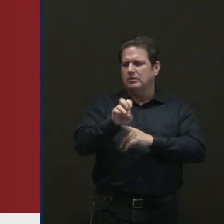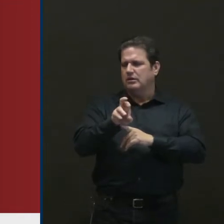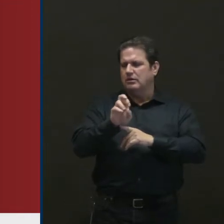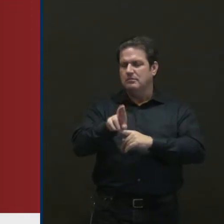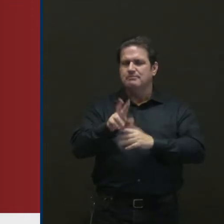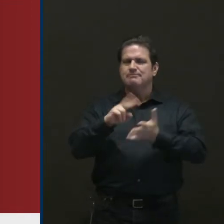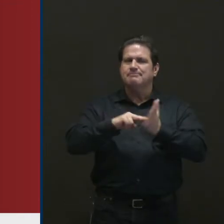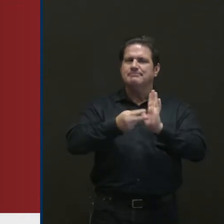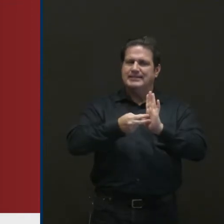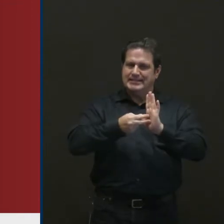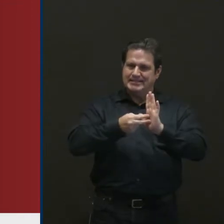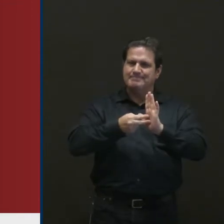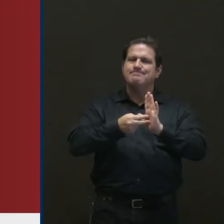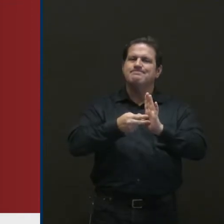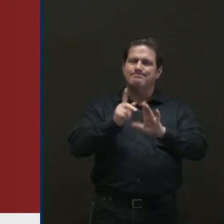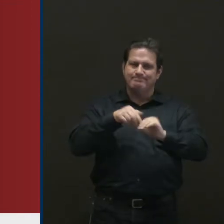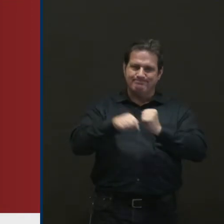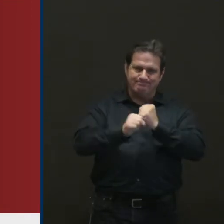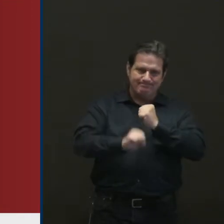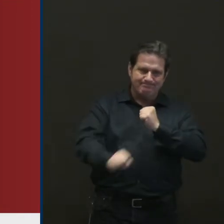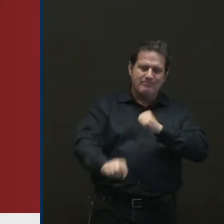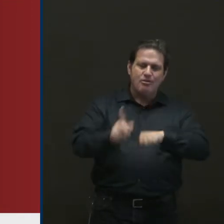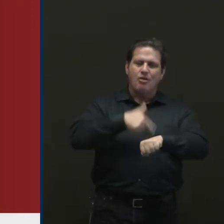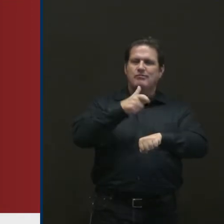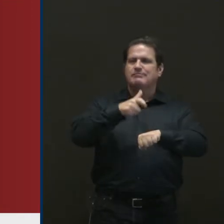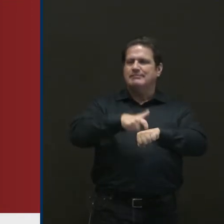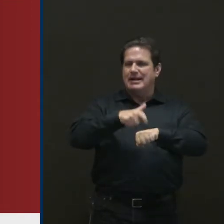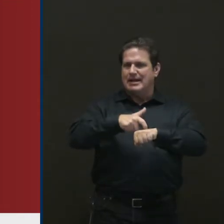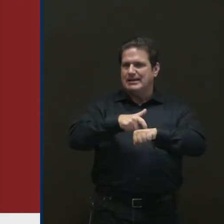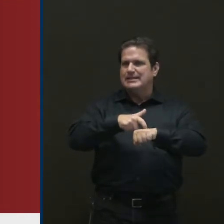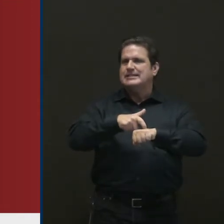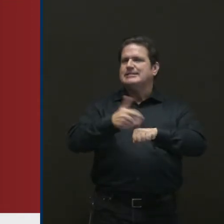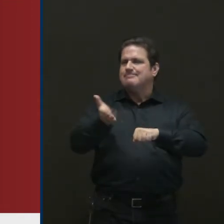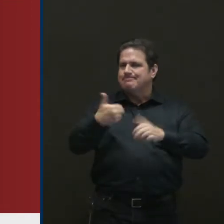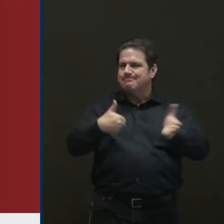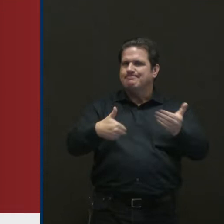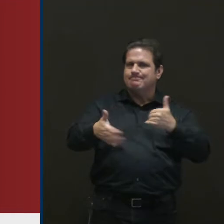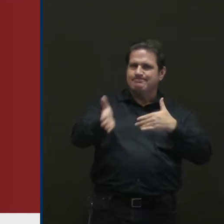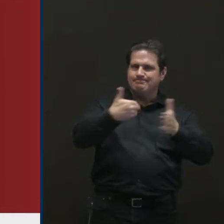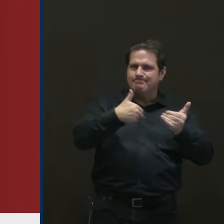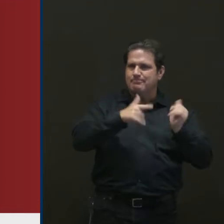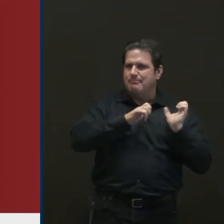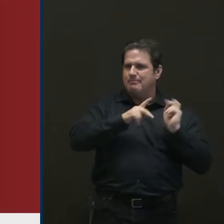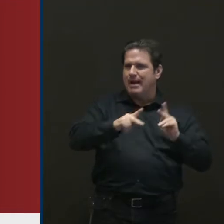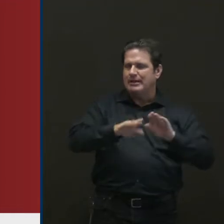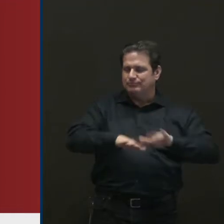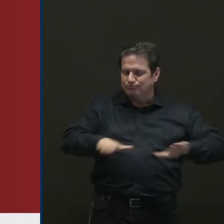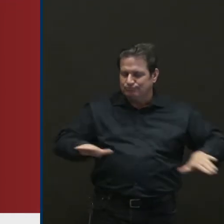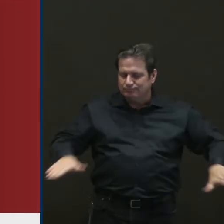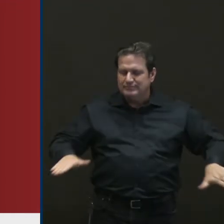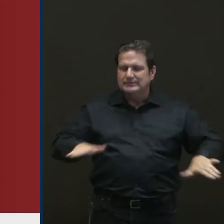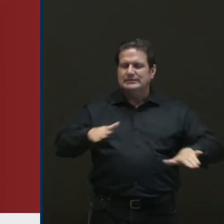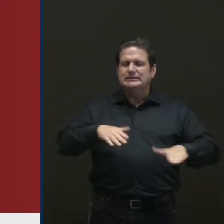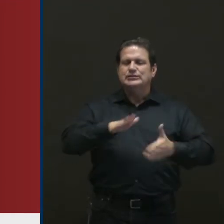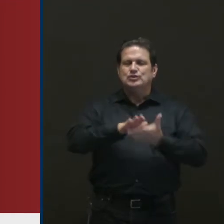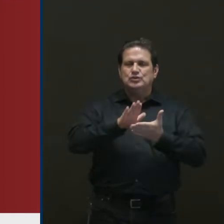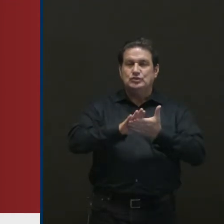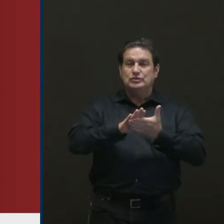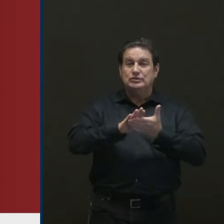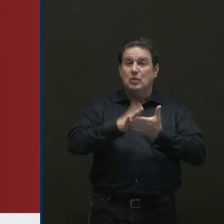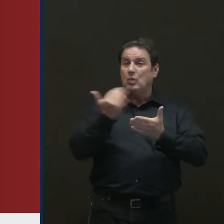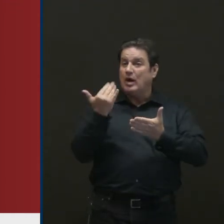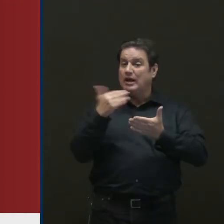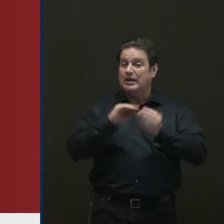that it's going to take us longer to get their younger brothers and sisters back in classrooms in front of teachers, because our numbers are going to go